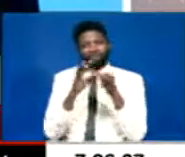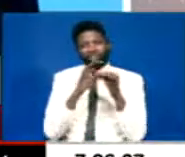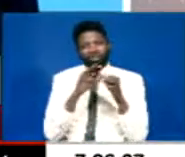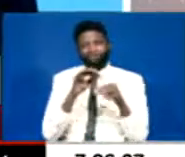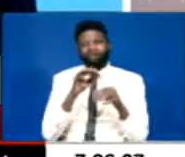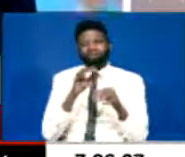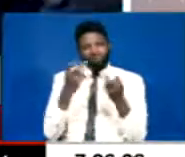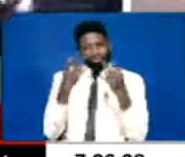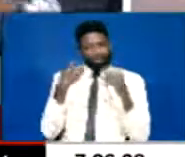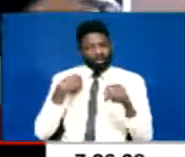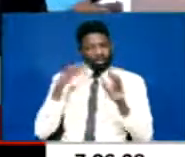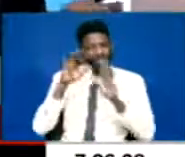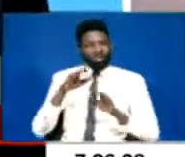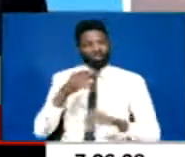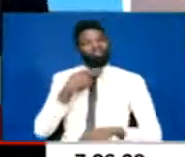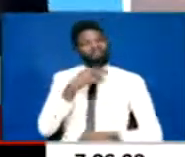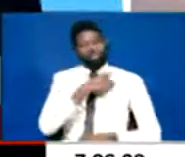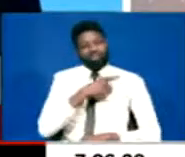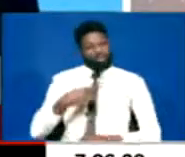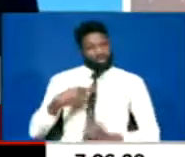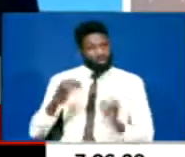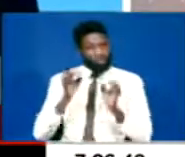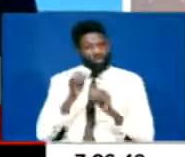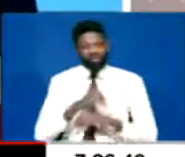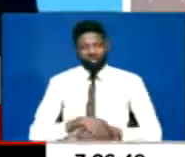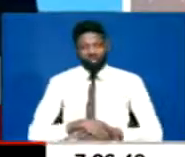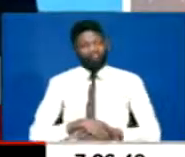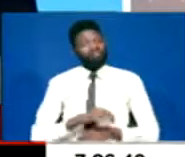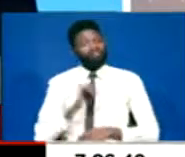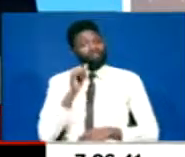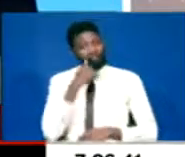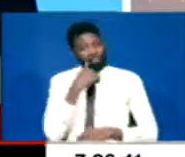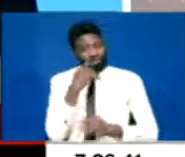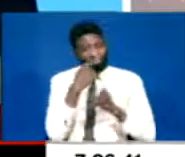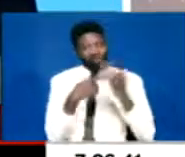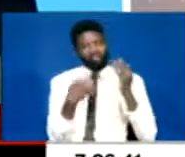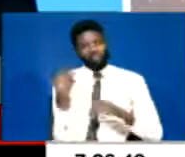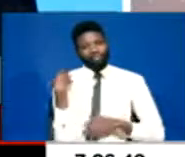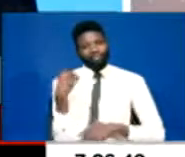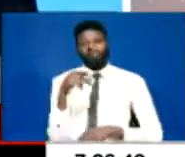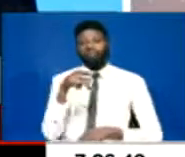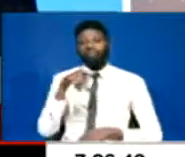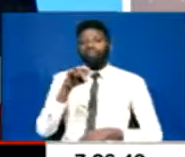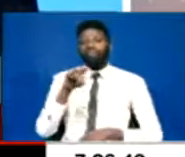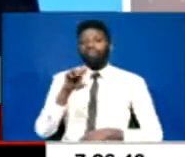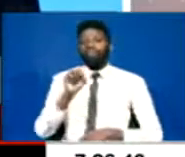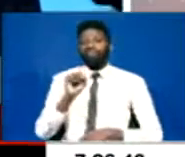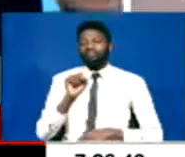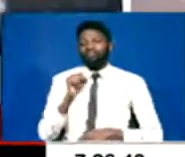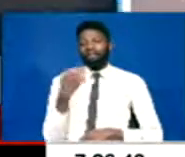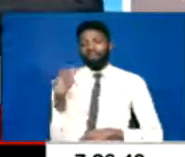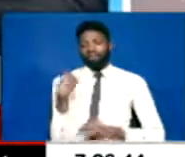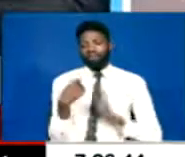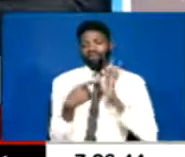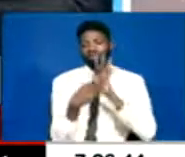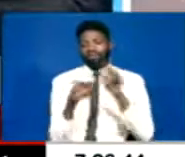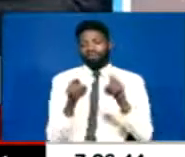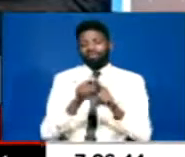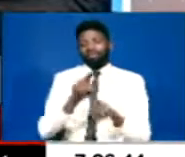and you know what's interesting, Kyria? Looking at the most recent polls that were put out a few days back, the question